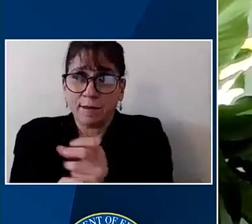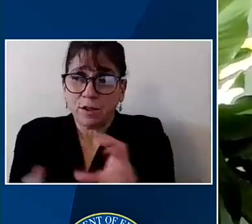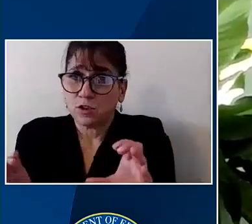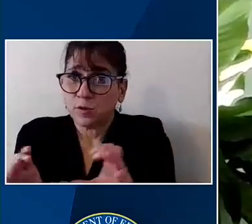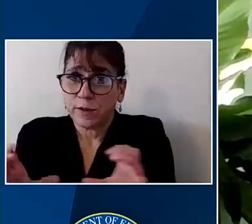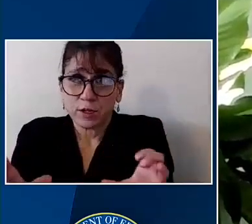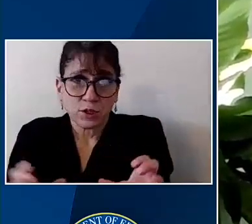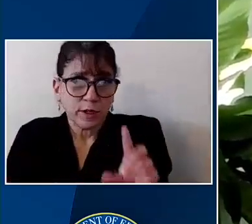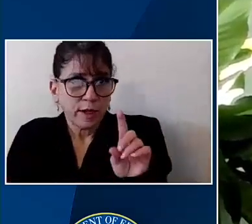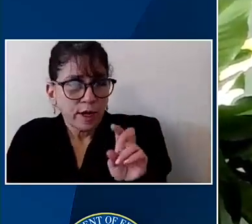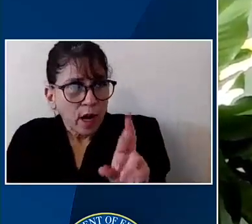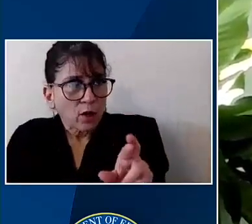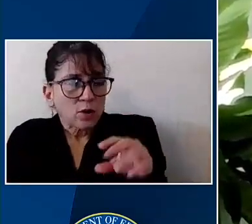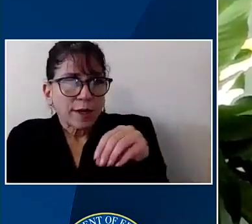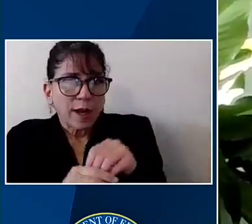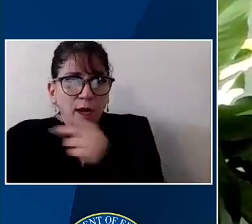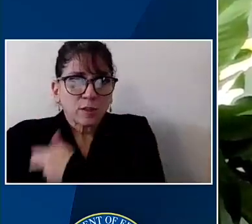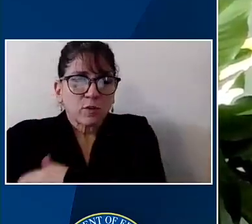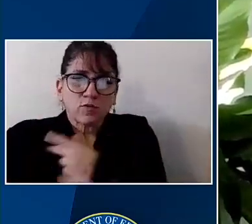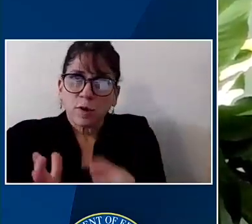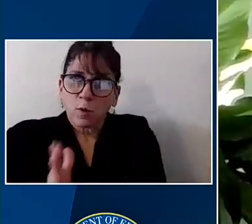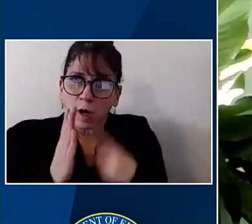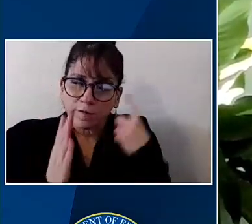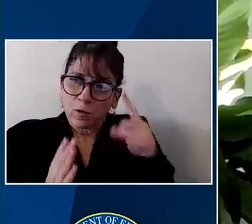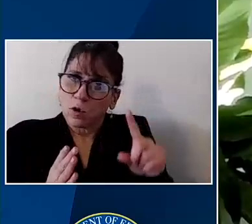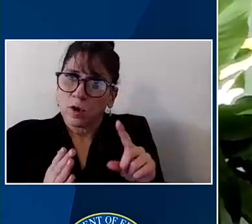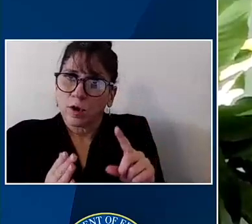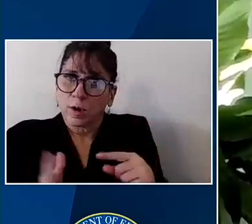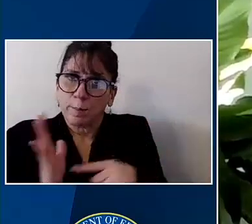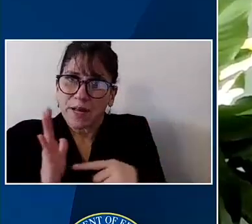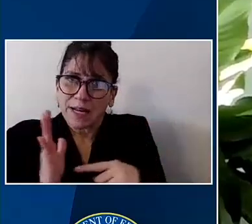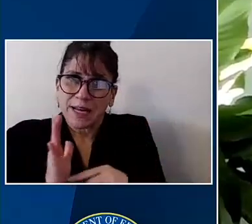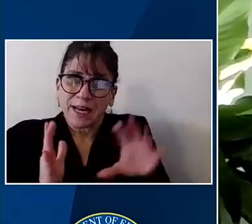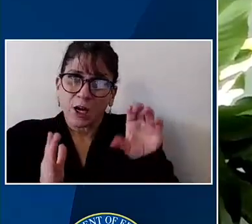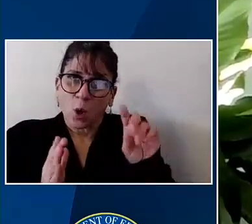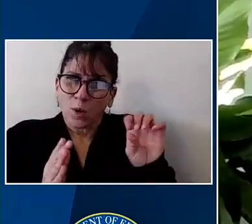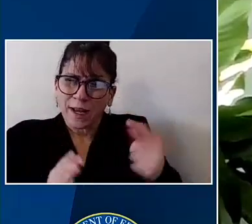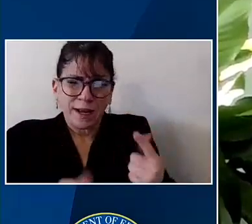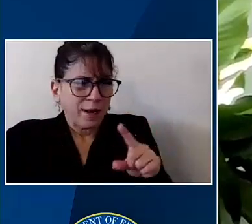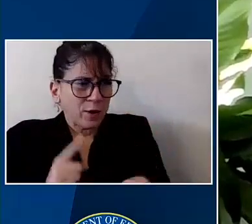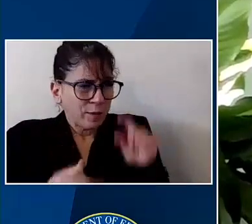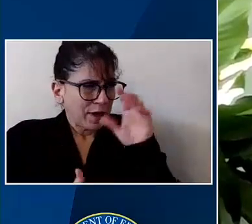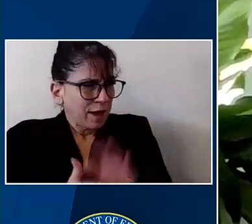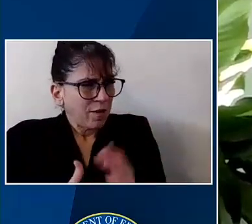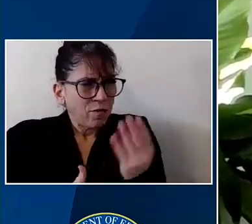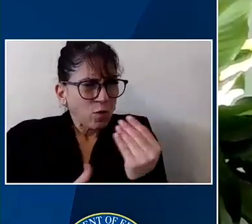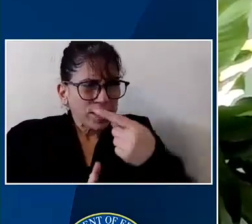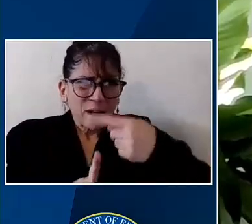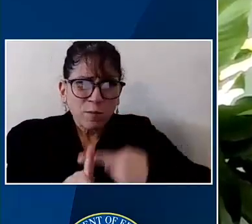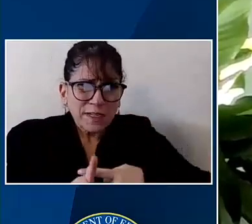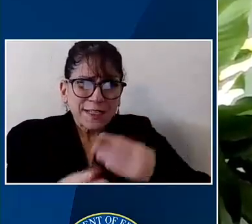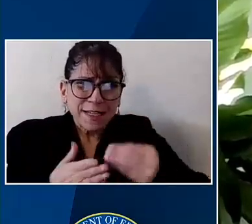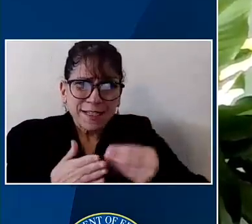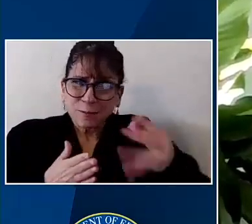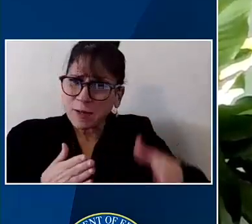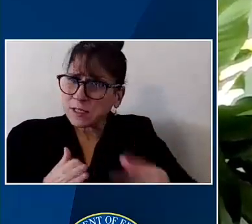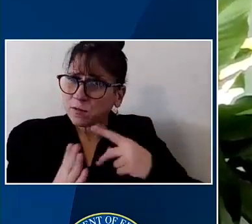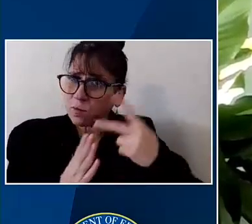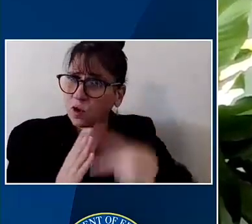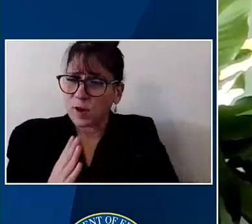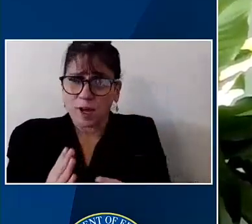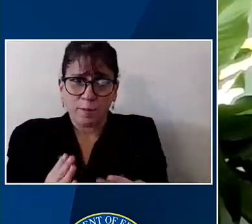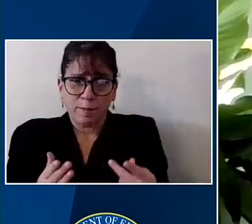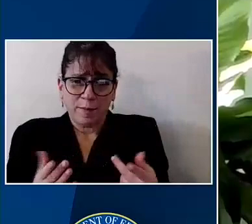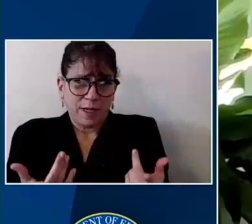that doctors and hospitals require for billing and coding. I couldn't believe it. I had spent 14 months in an expensive program and it turned out to